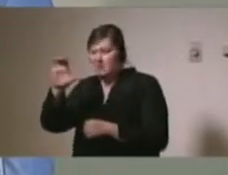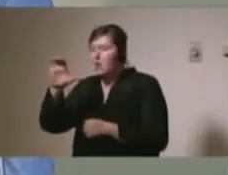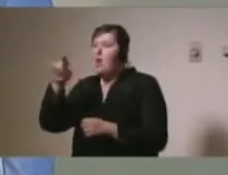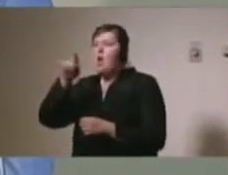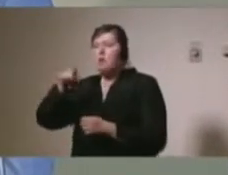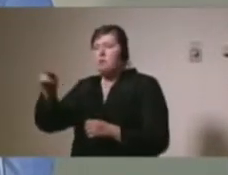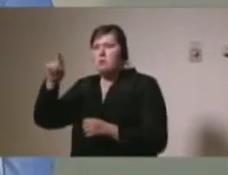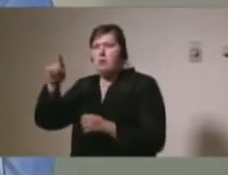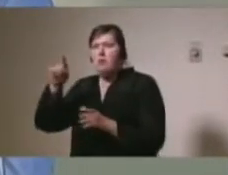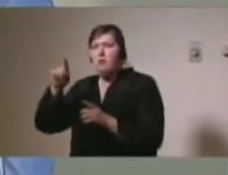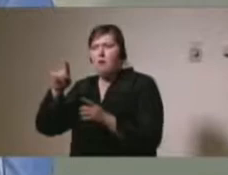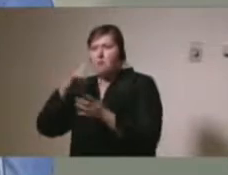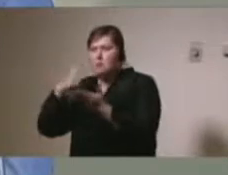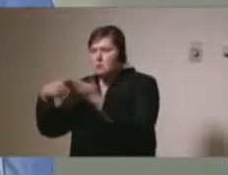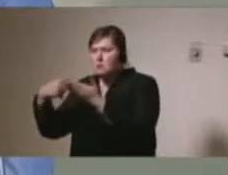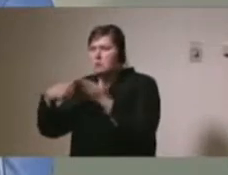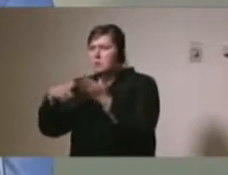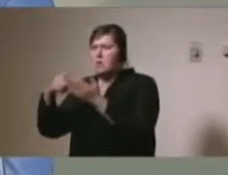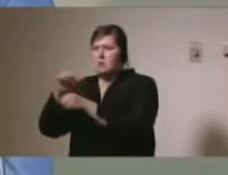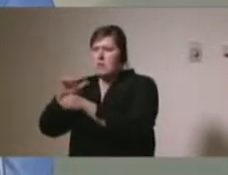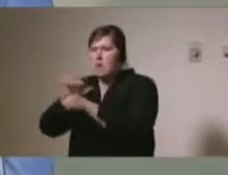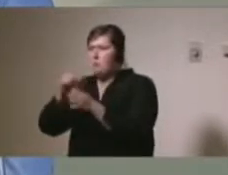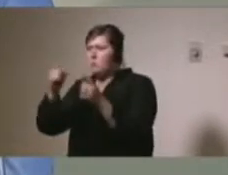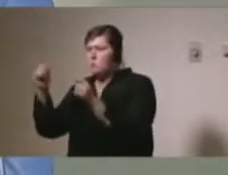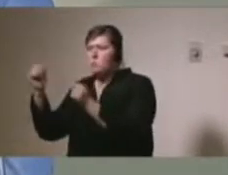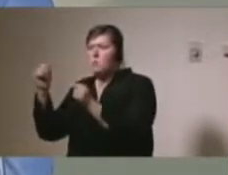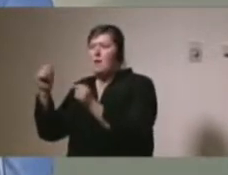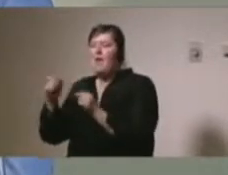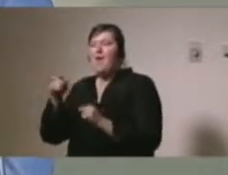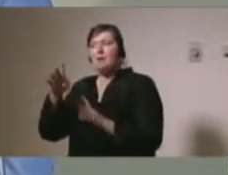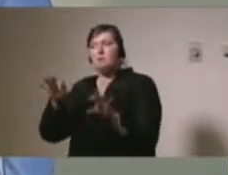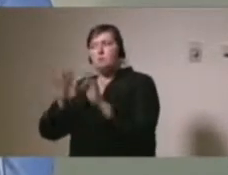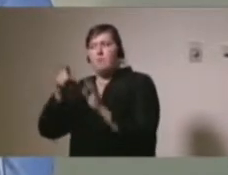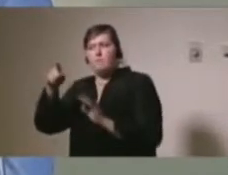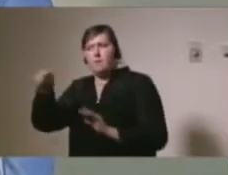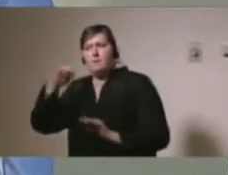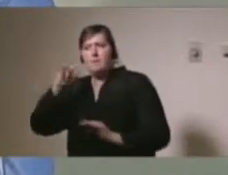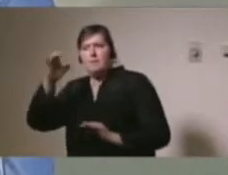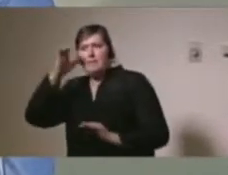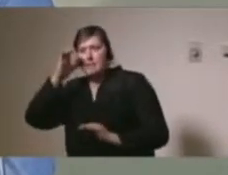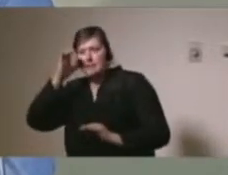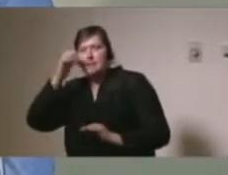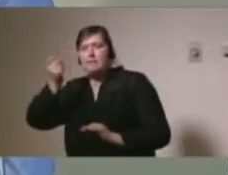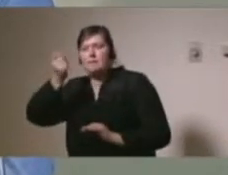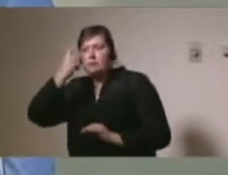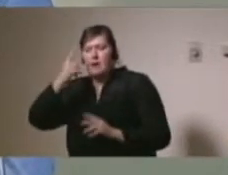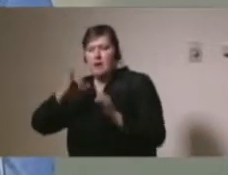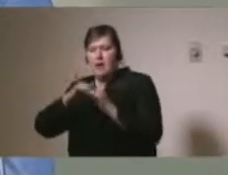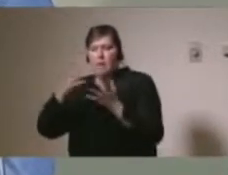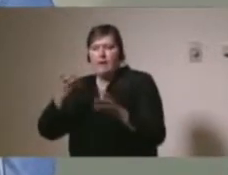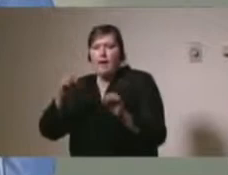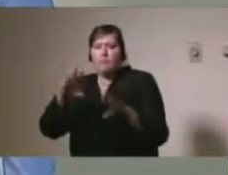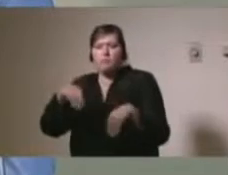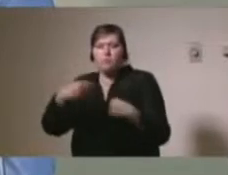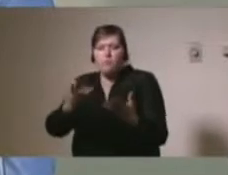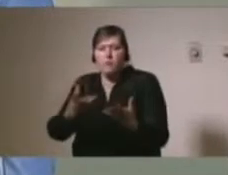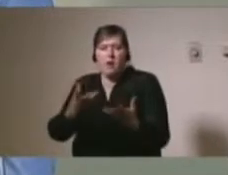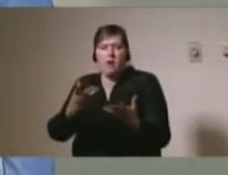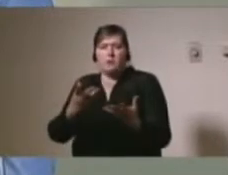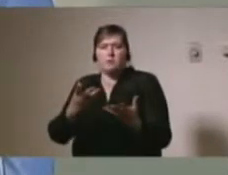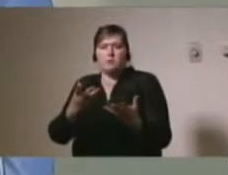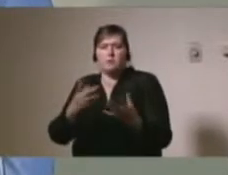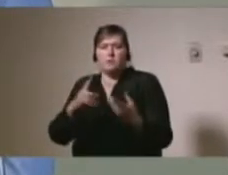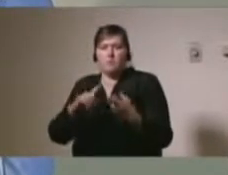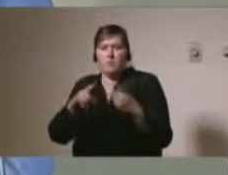about listening to people in communities and what are the most effective ways of fighting back and thinking about how we share power. And I want to say at